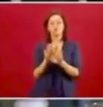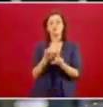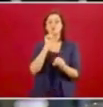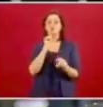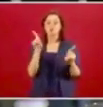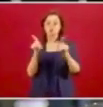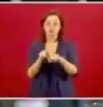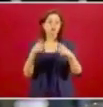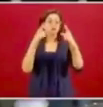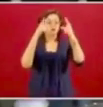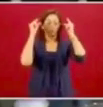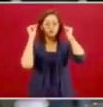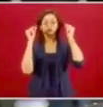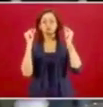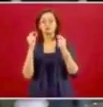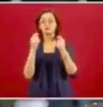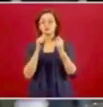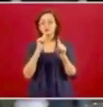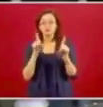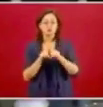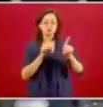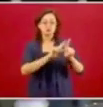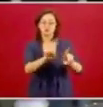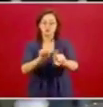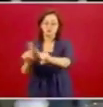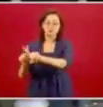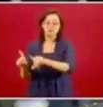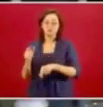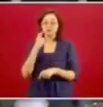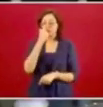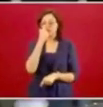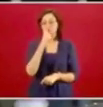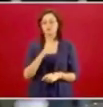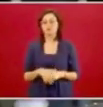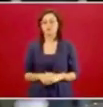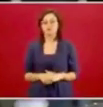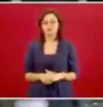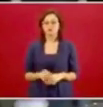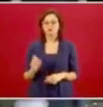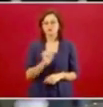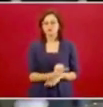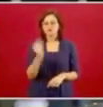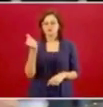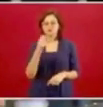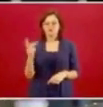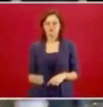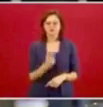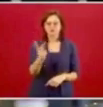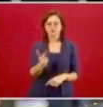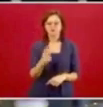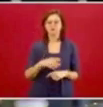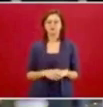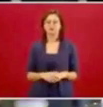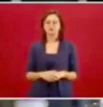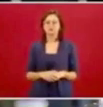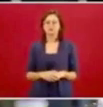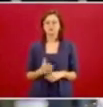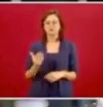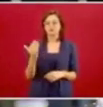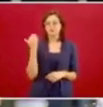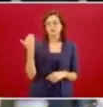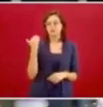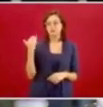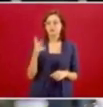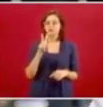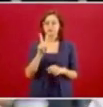entered phase 3, but what's going to happen when we enter phase 3? What's going to happen with the interns? Another question